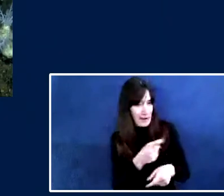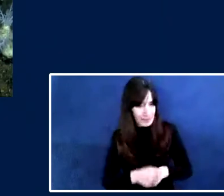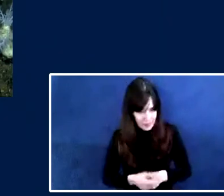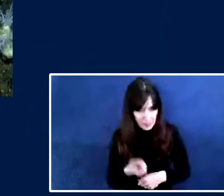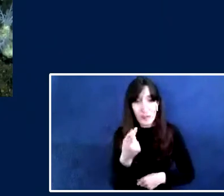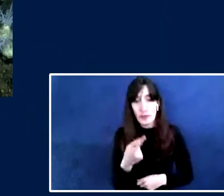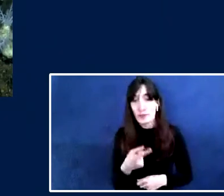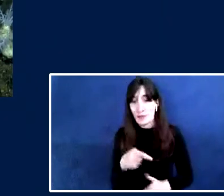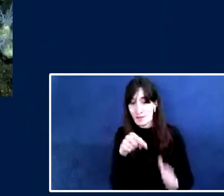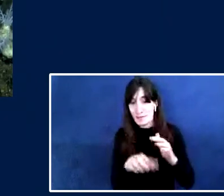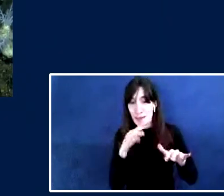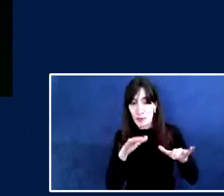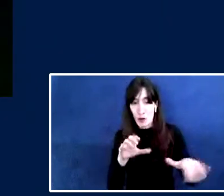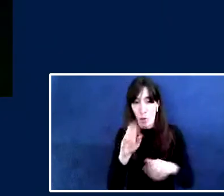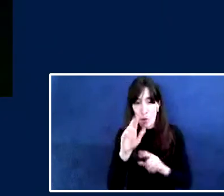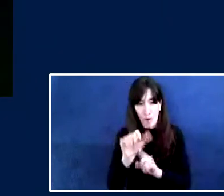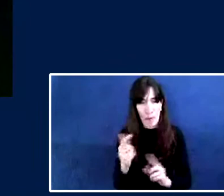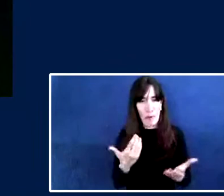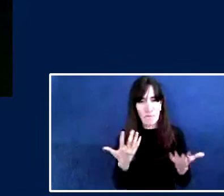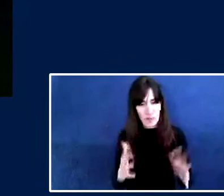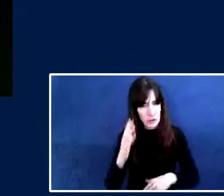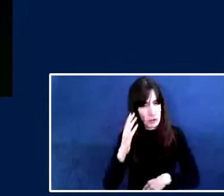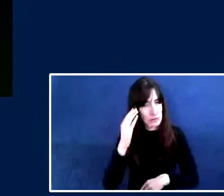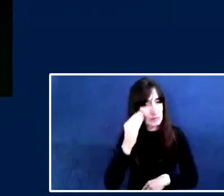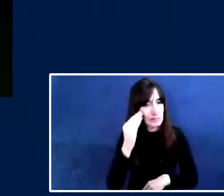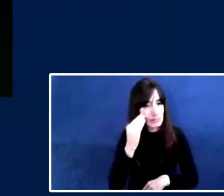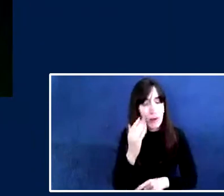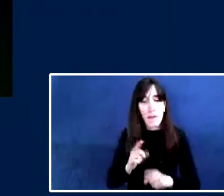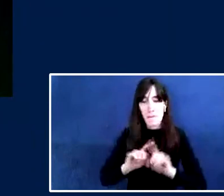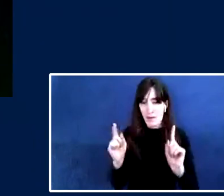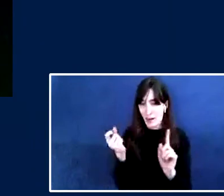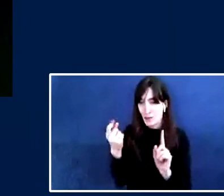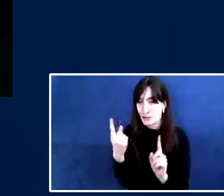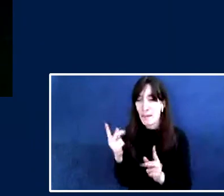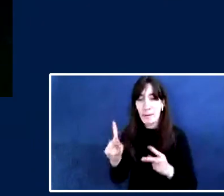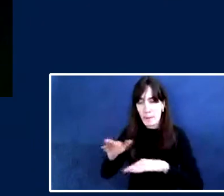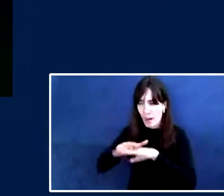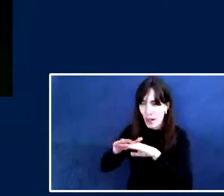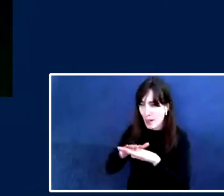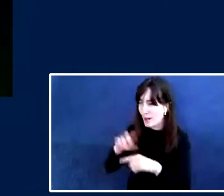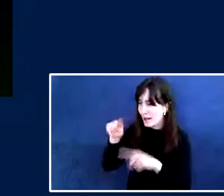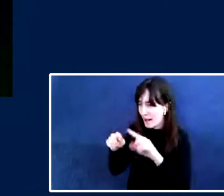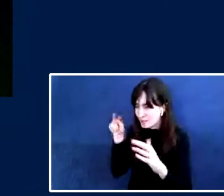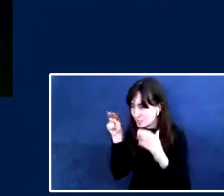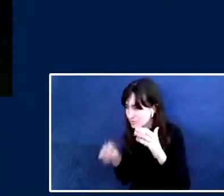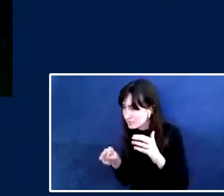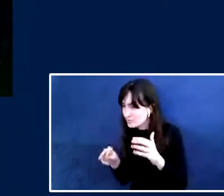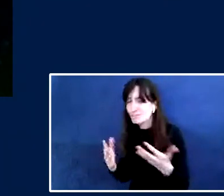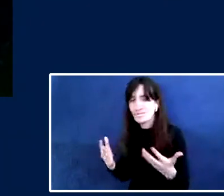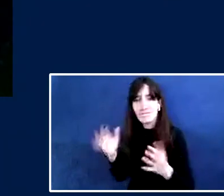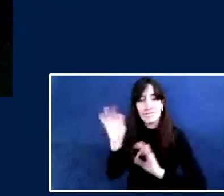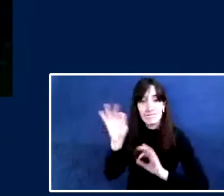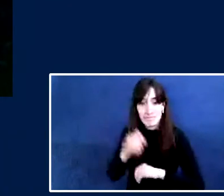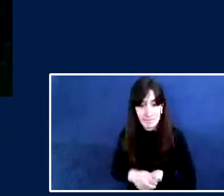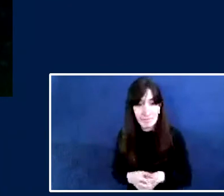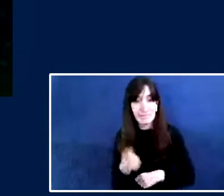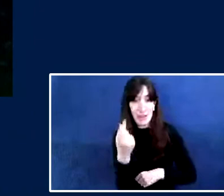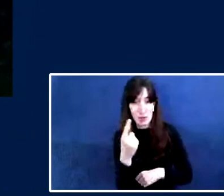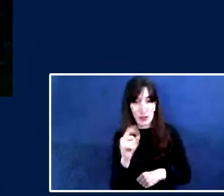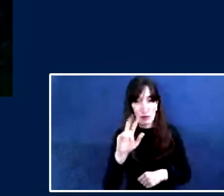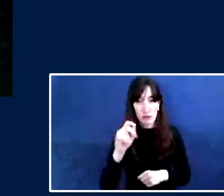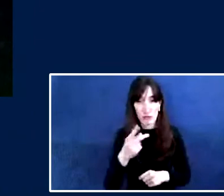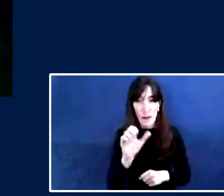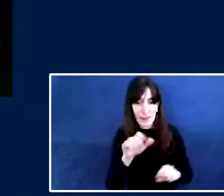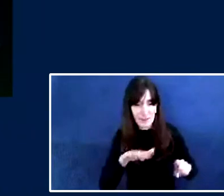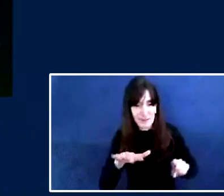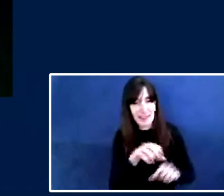lot of people, deep sea corals are out of sight, out of mind. Right. We know that shallow water corals in the tropics can get damaged, and there